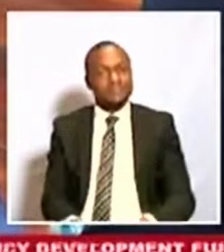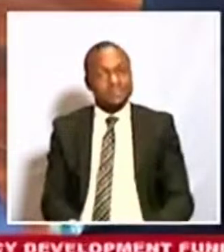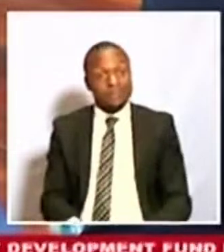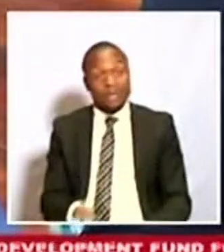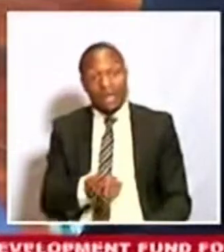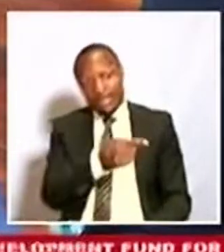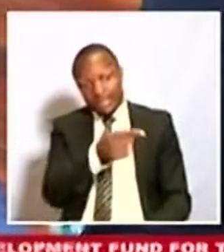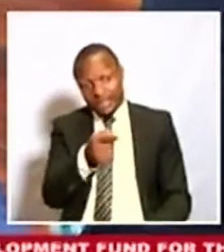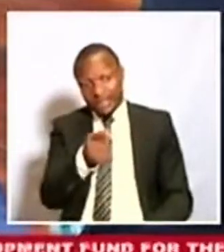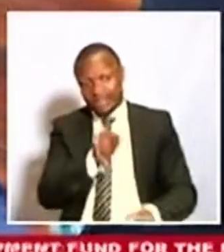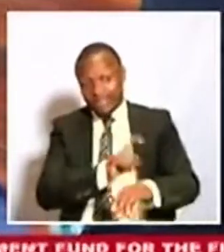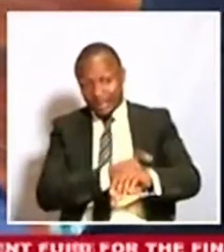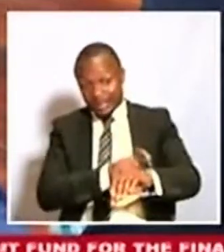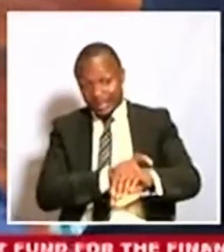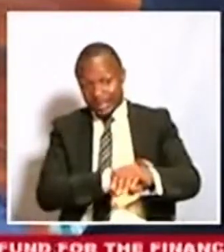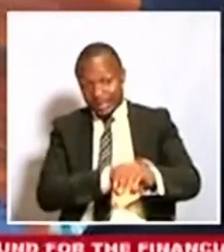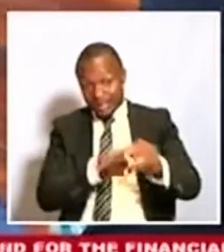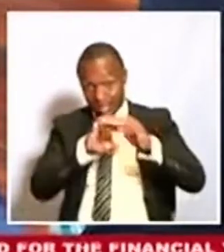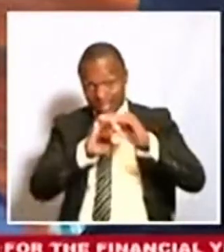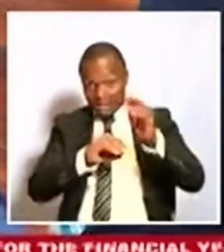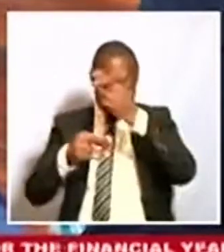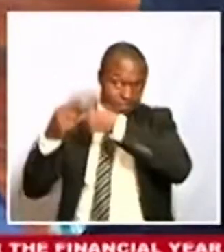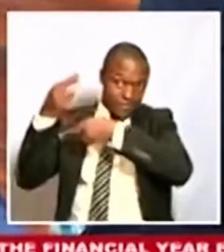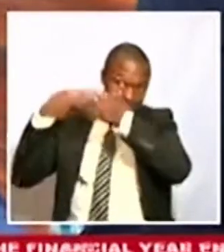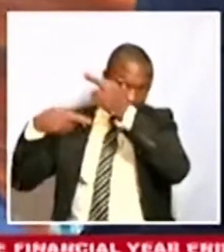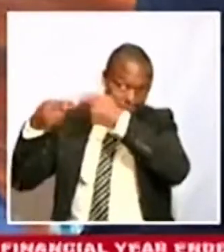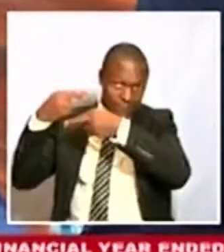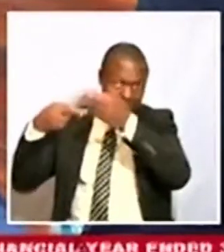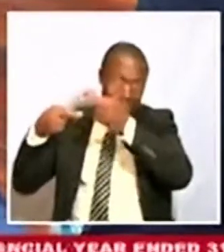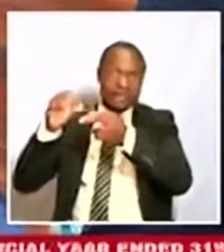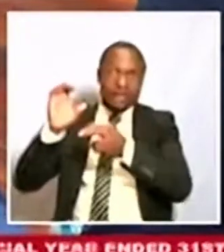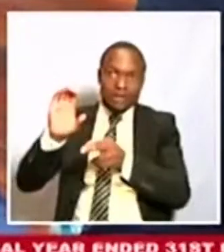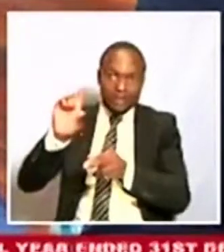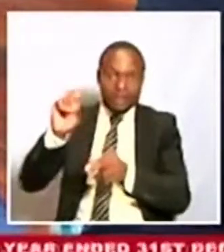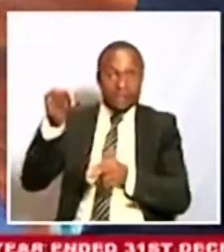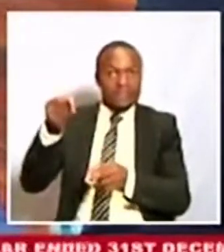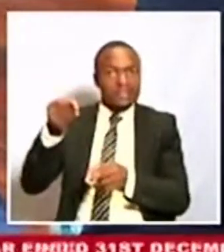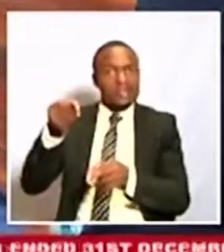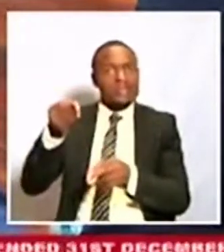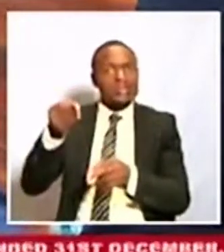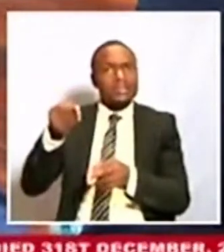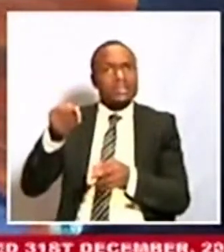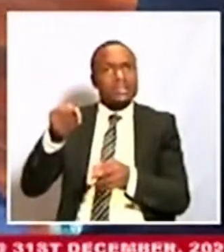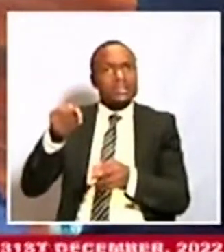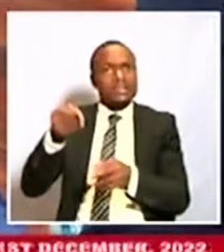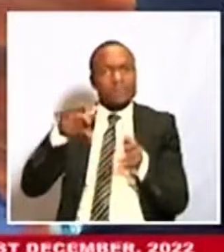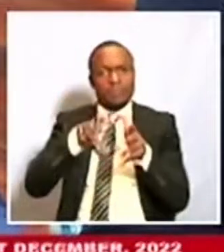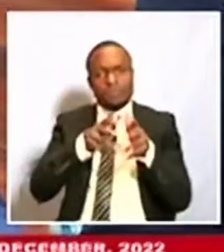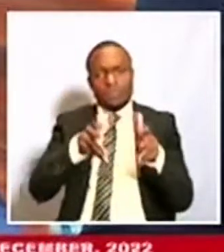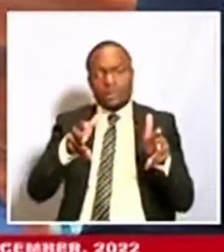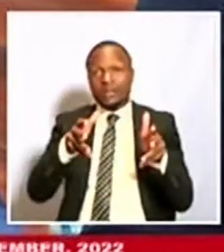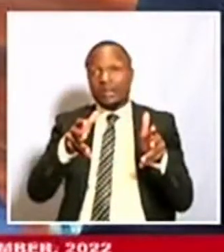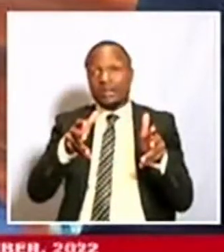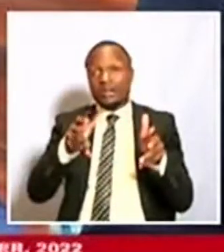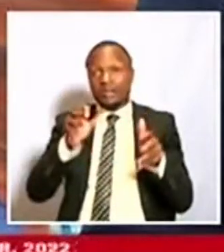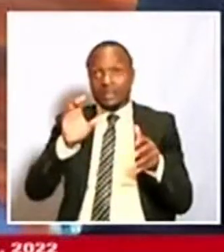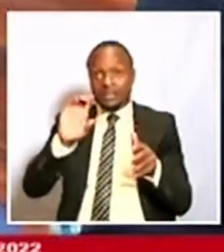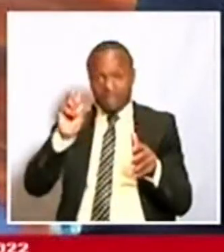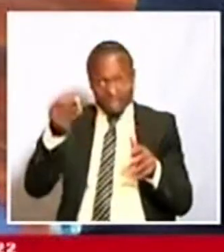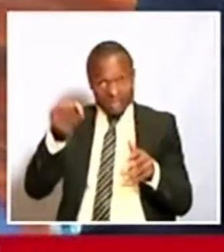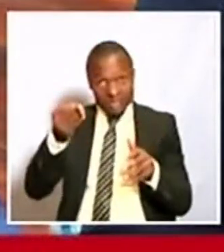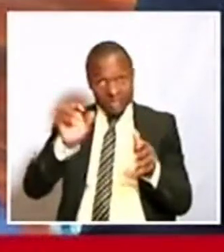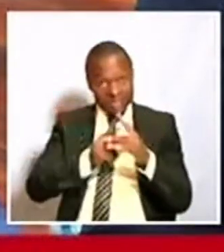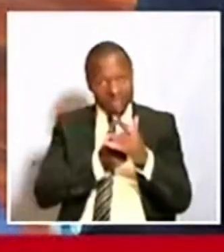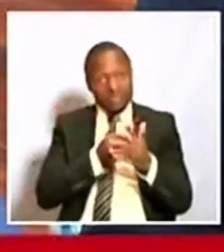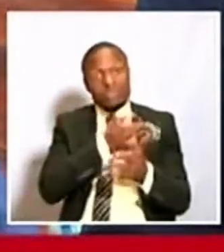This period under review, Chair, it's when the CDF was almost, I can say, the expanded CDF was starting. So there were